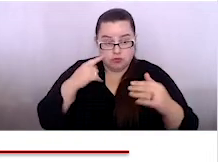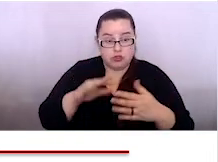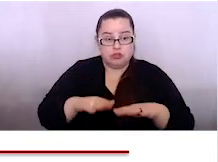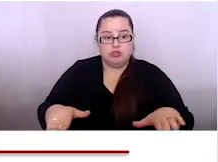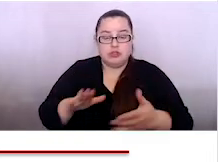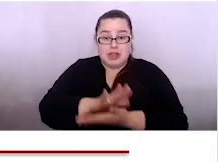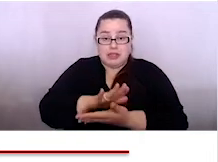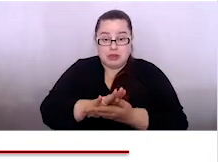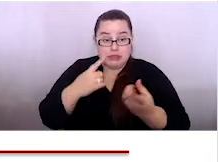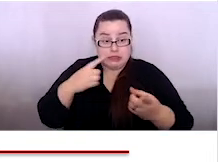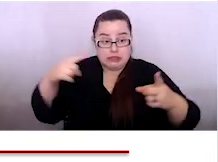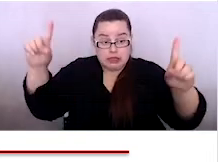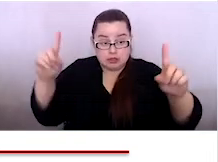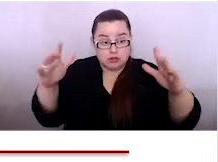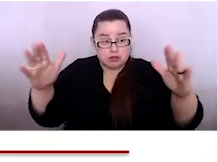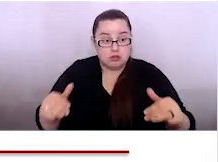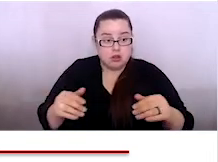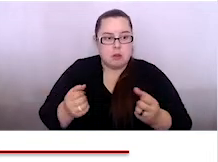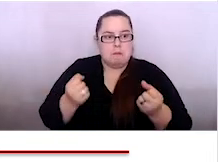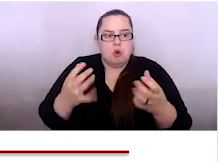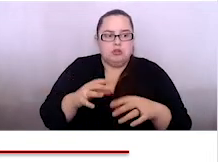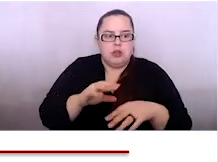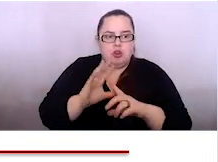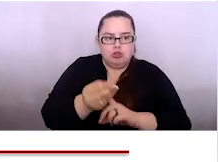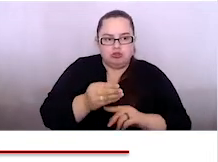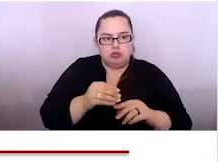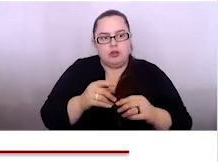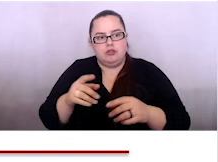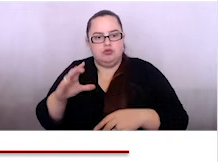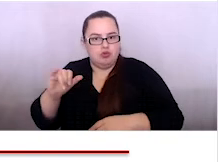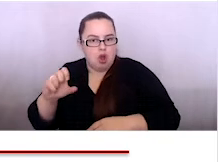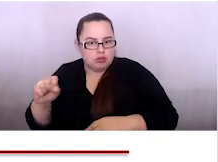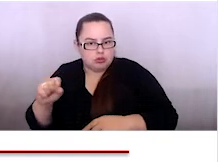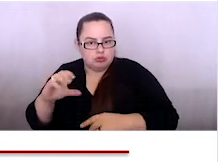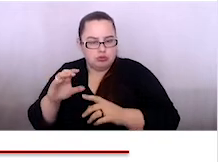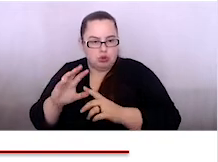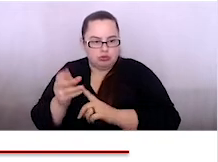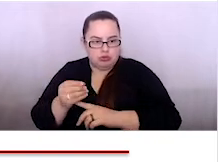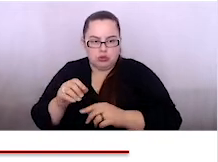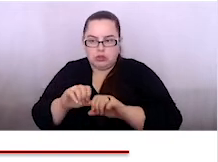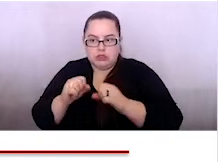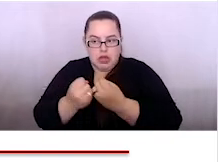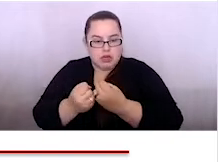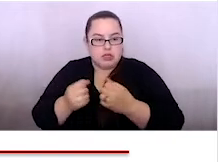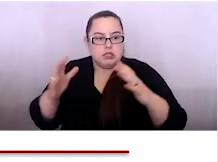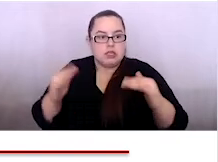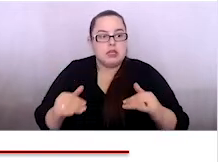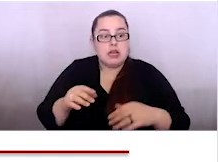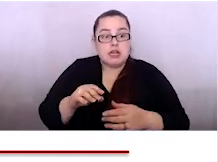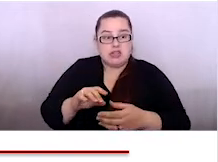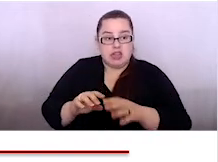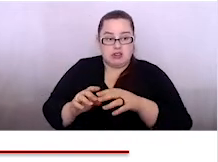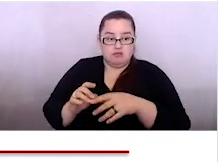success, multicultural and cross-cultural societies, deportation and immigration related stress, and race